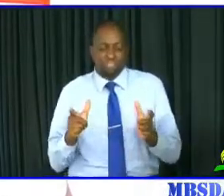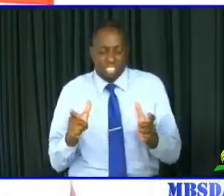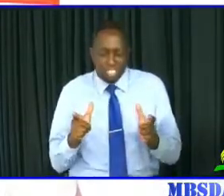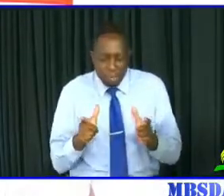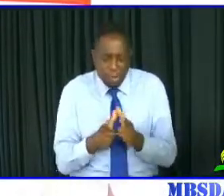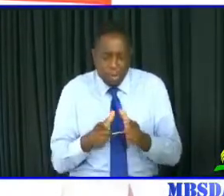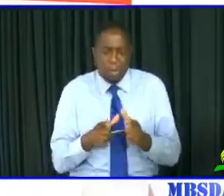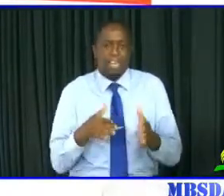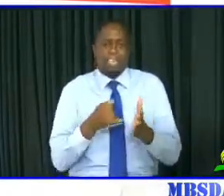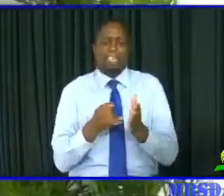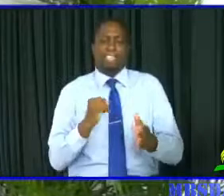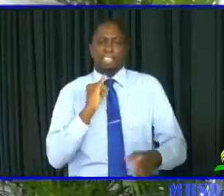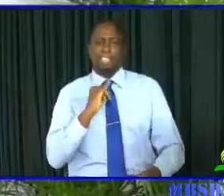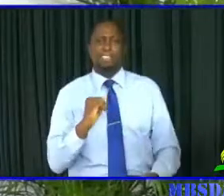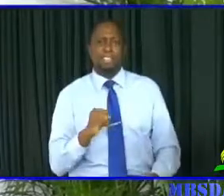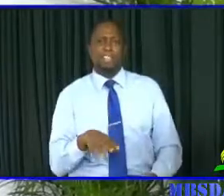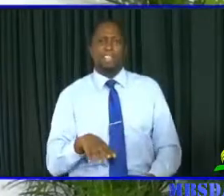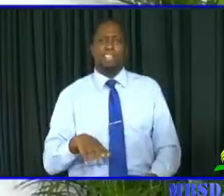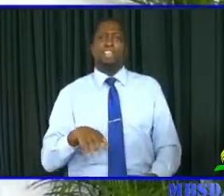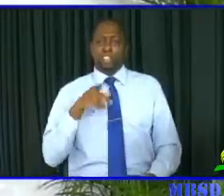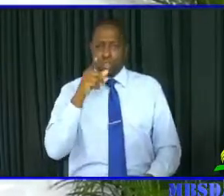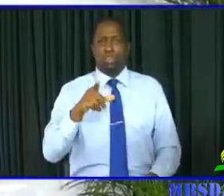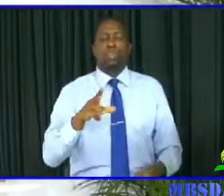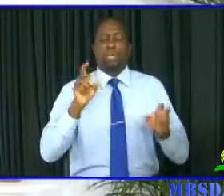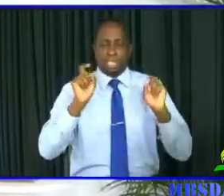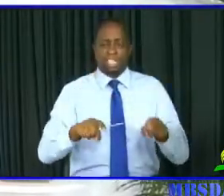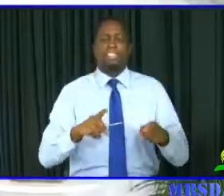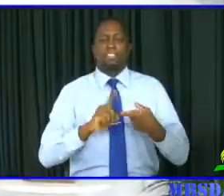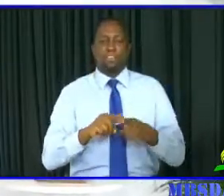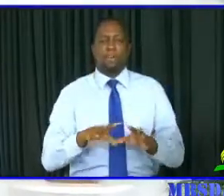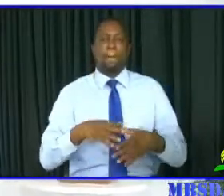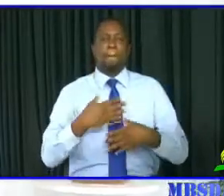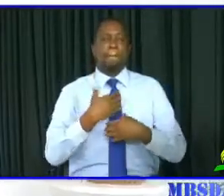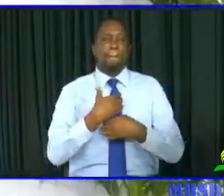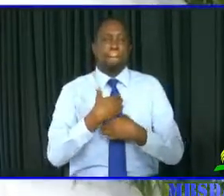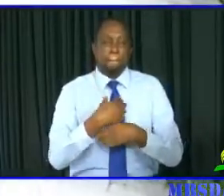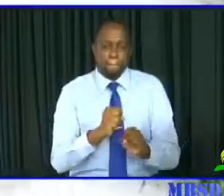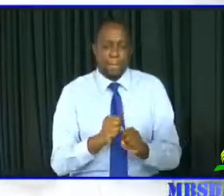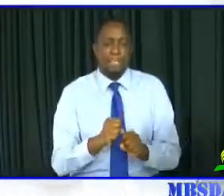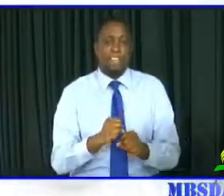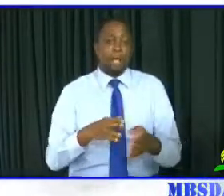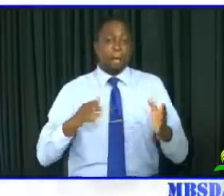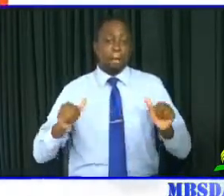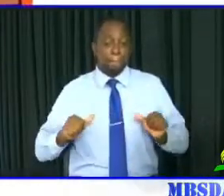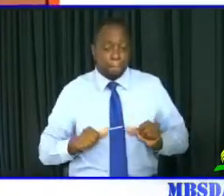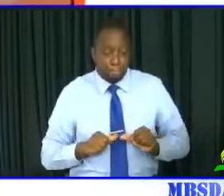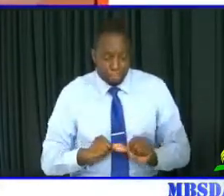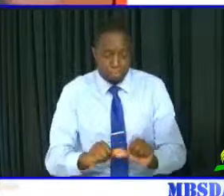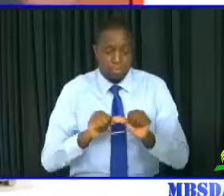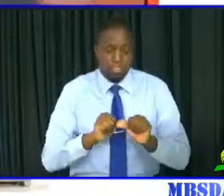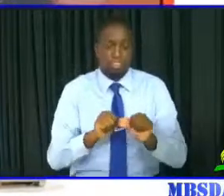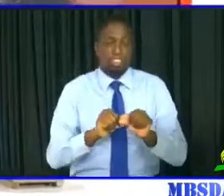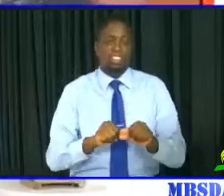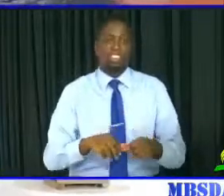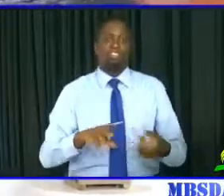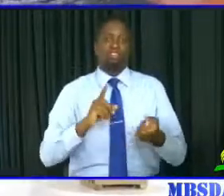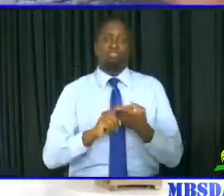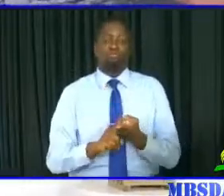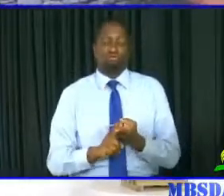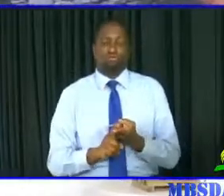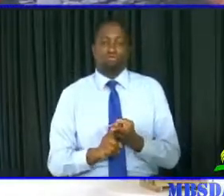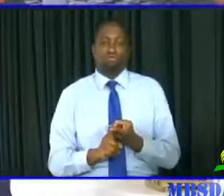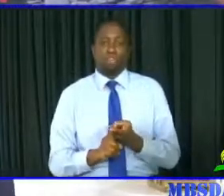kingdom. Tonight, you should move a little closer to the kingdom. Allow nothing, not the difficulty of